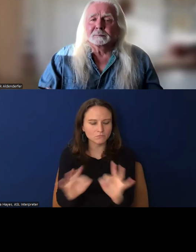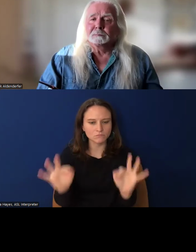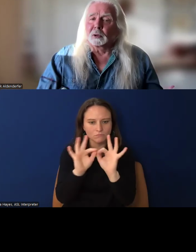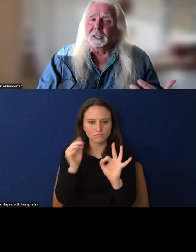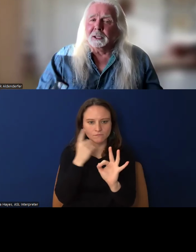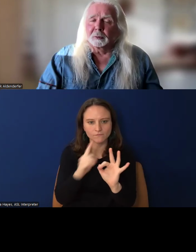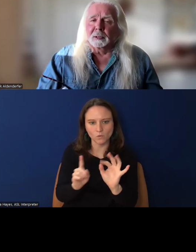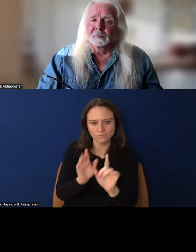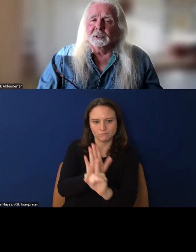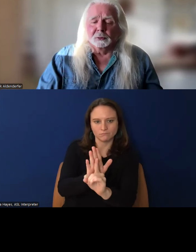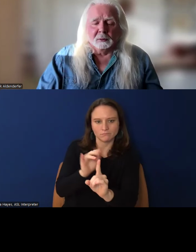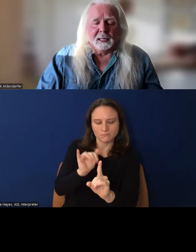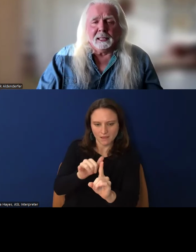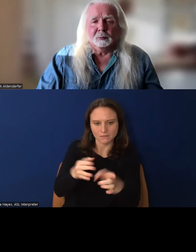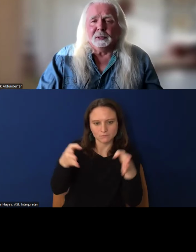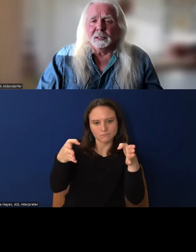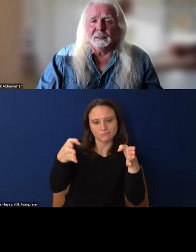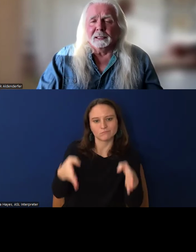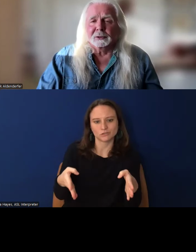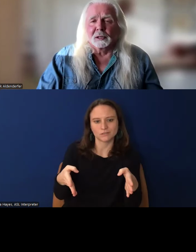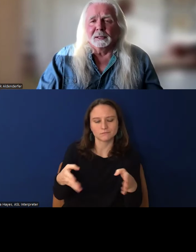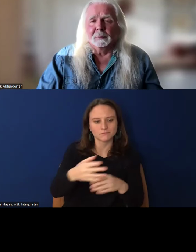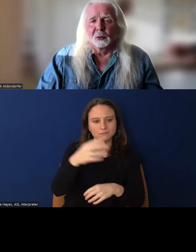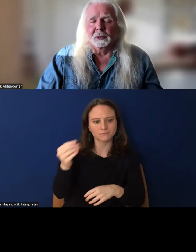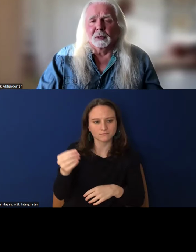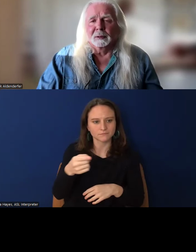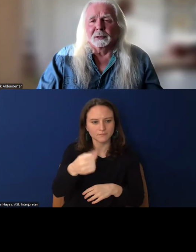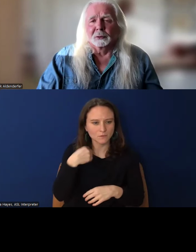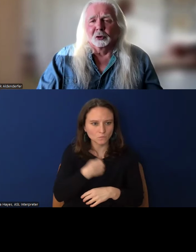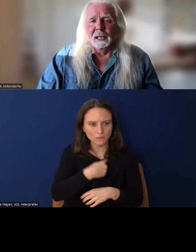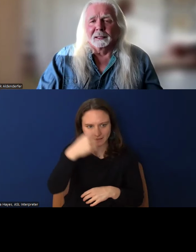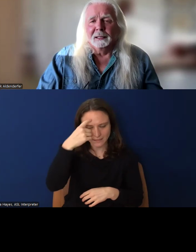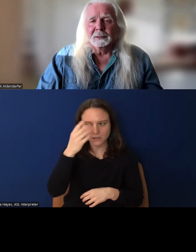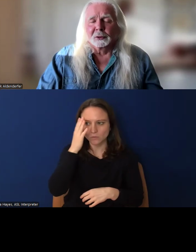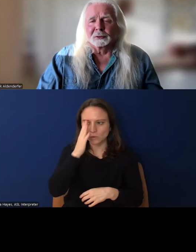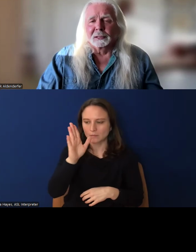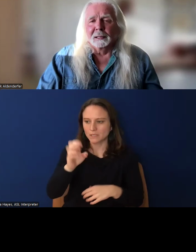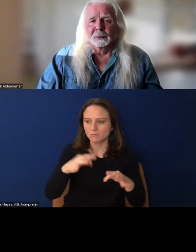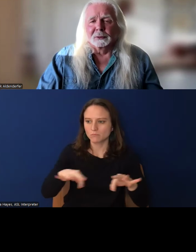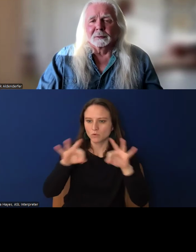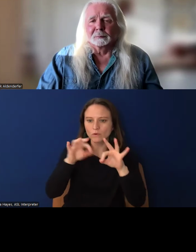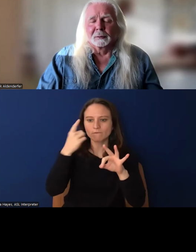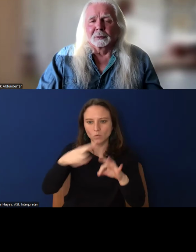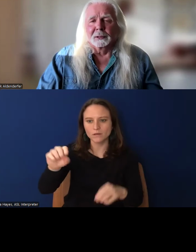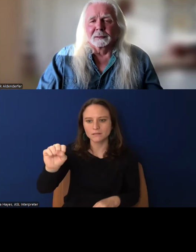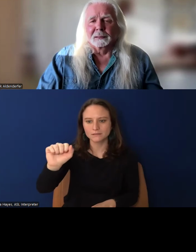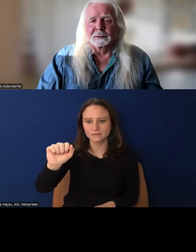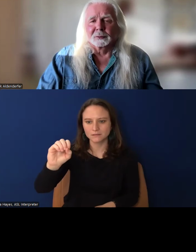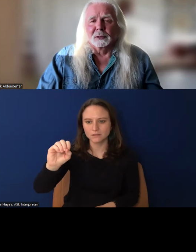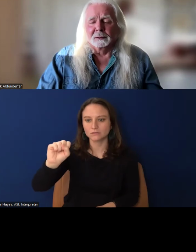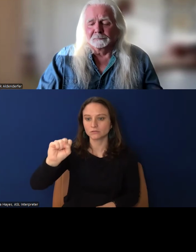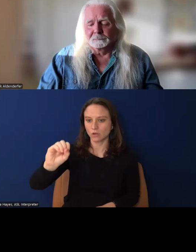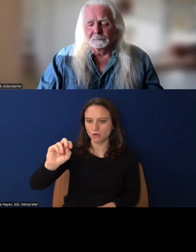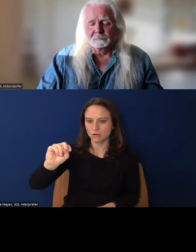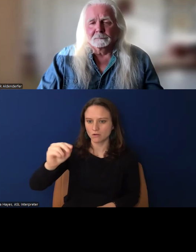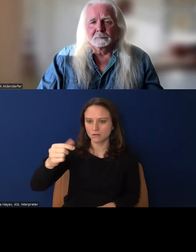this particular individual, and we think then it's going to be important when we take a look at Songtsen Gampo's burial context as